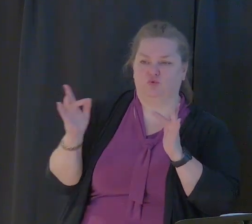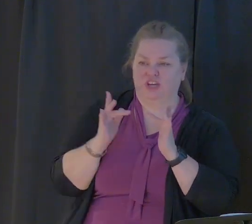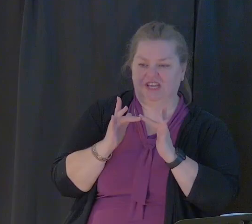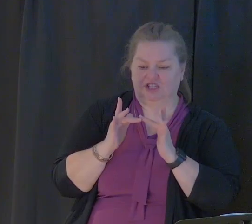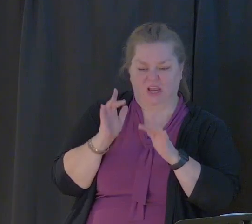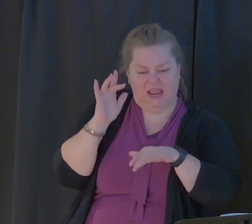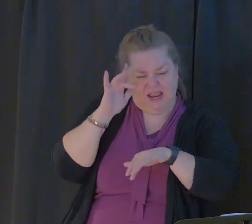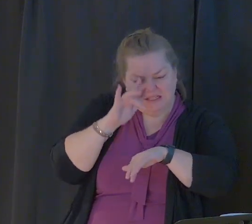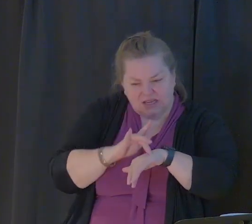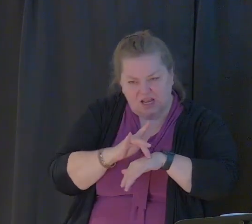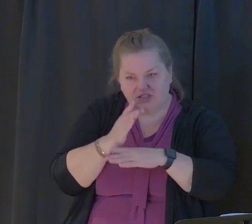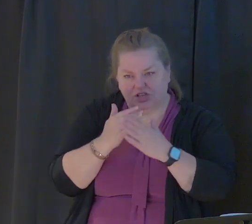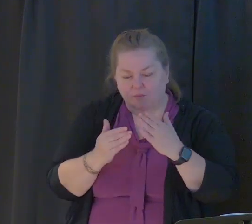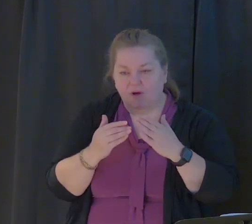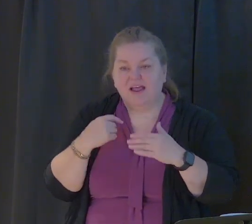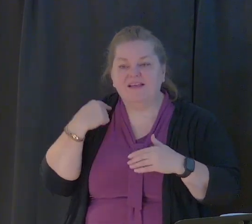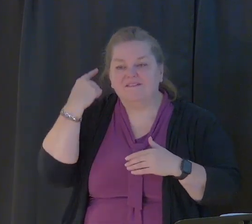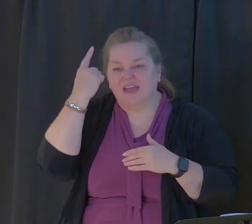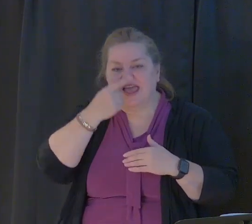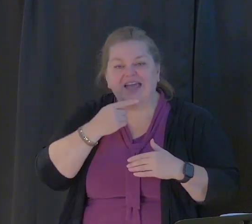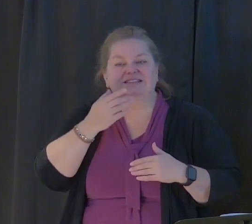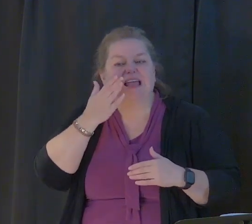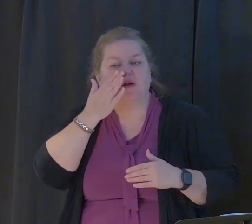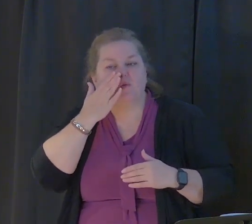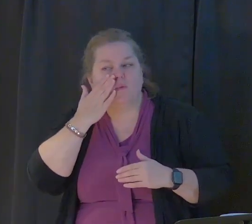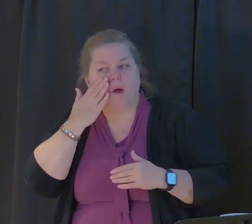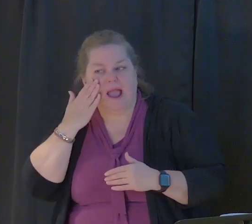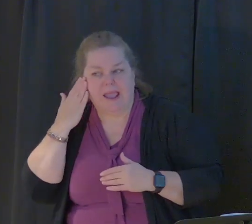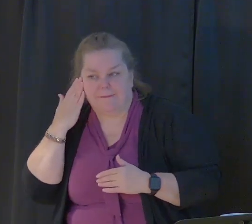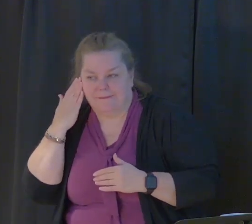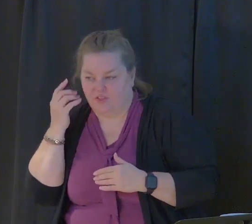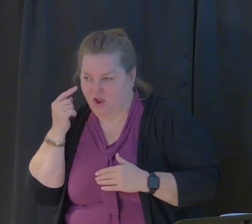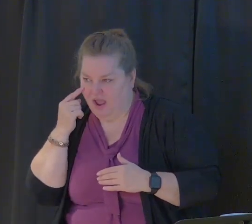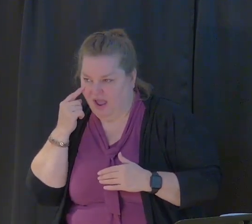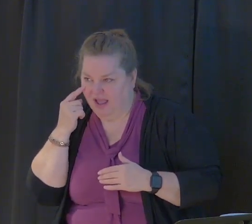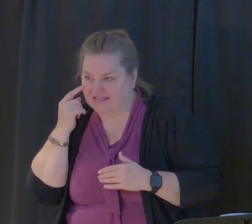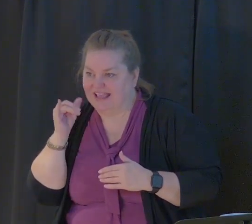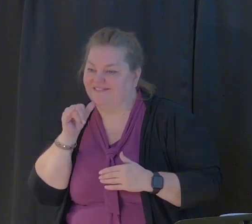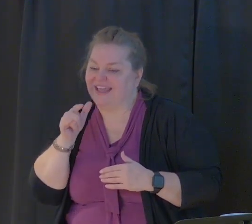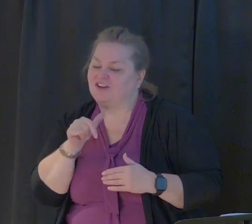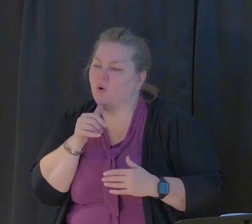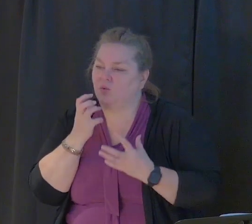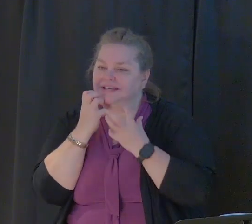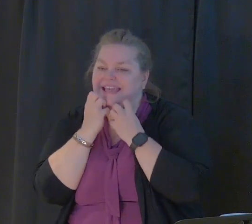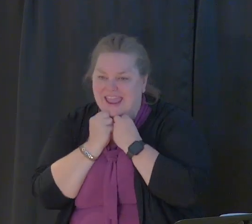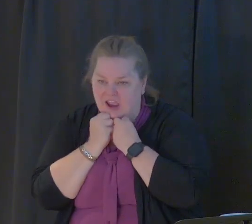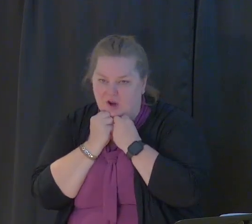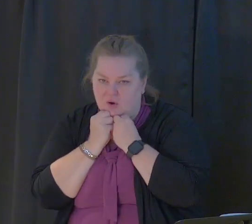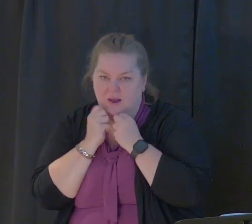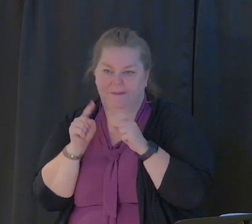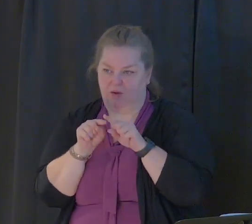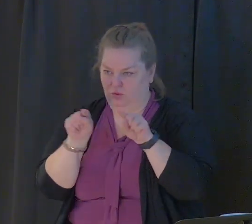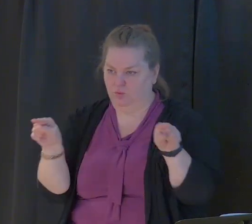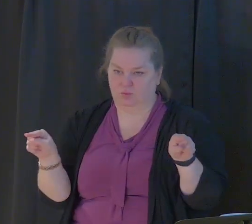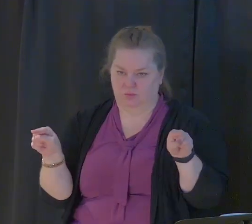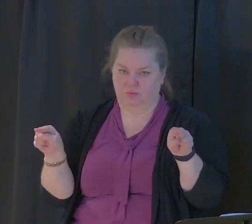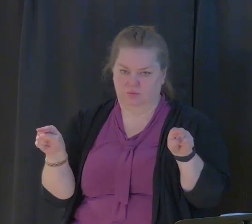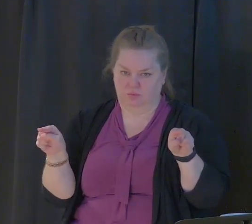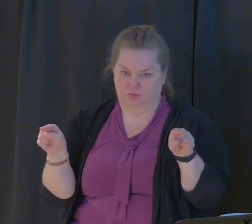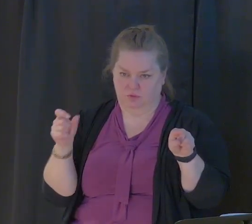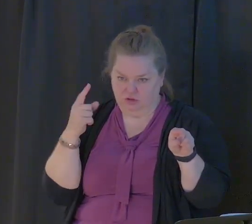touches somebody's face and wipes a tear from their eyes if they don't care about you.